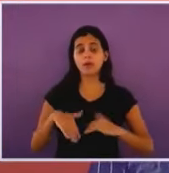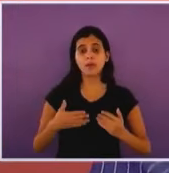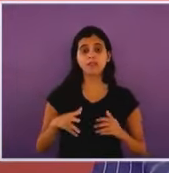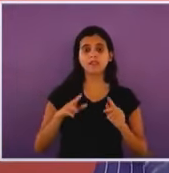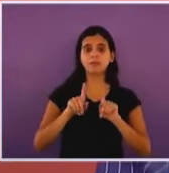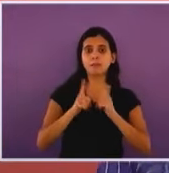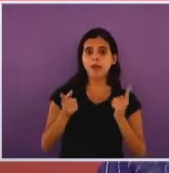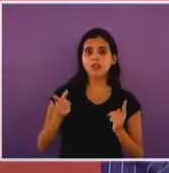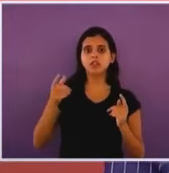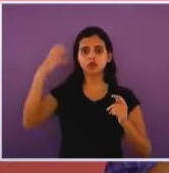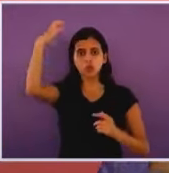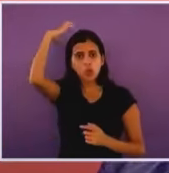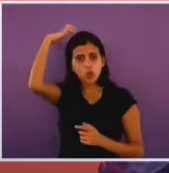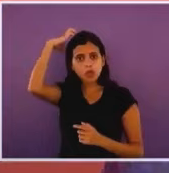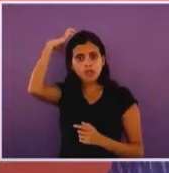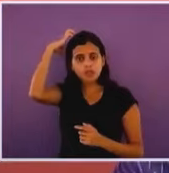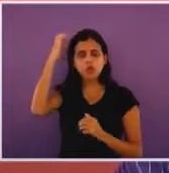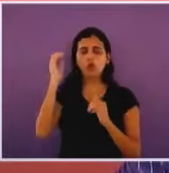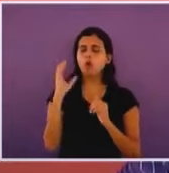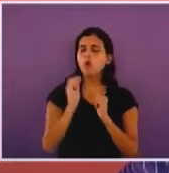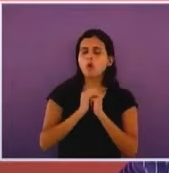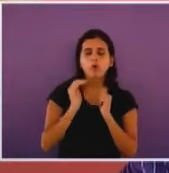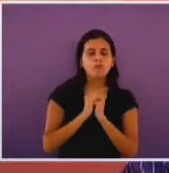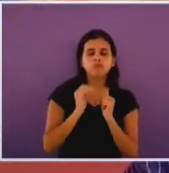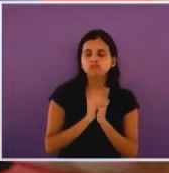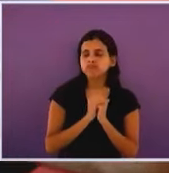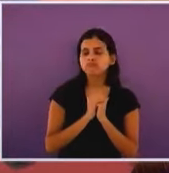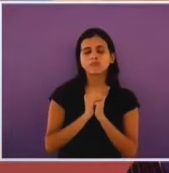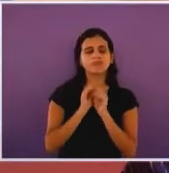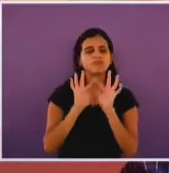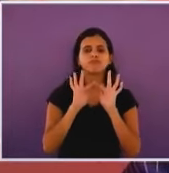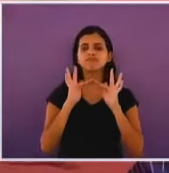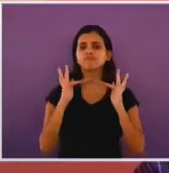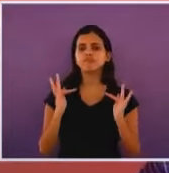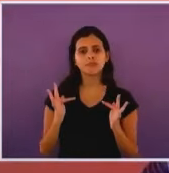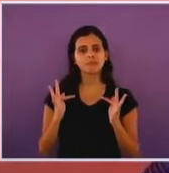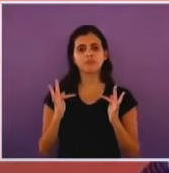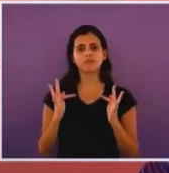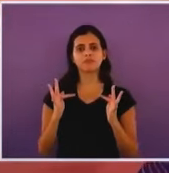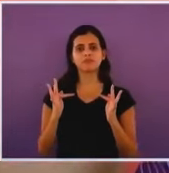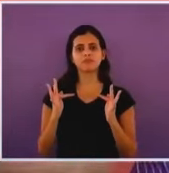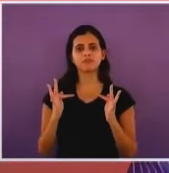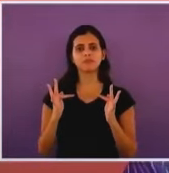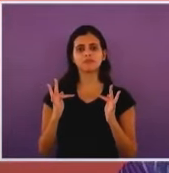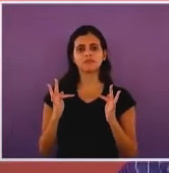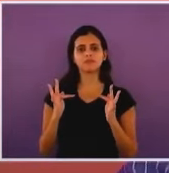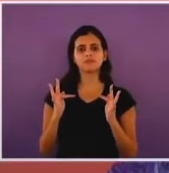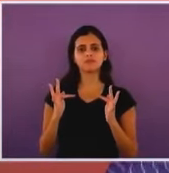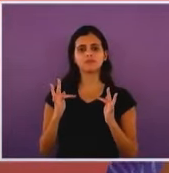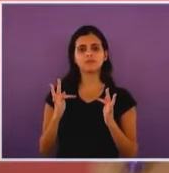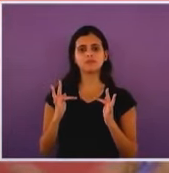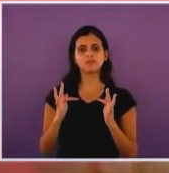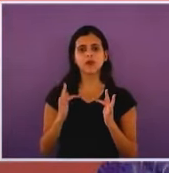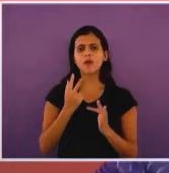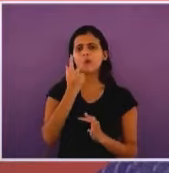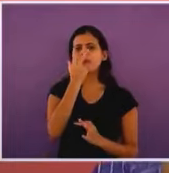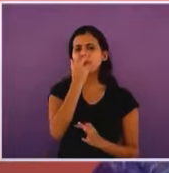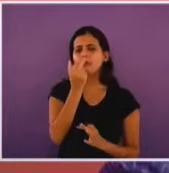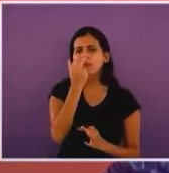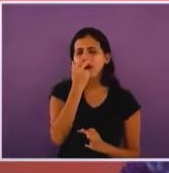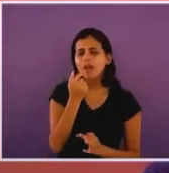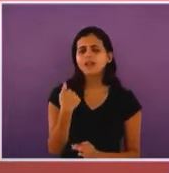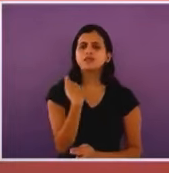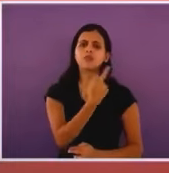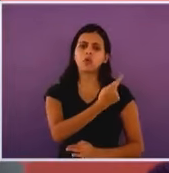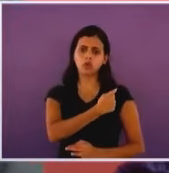ora, ele ora de forma espontânea. Very much the same way in which we do our prayers. De uma forma muito parecida com aquilo que